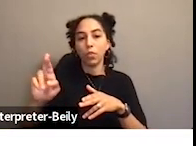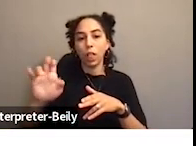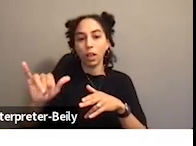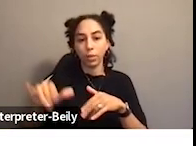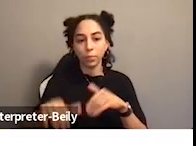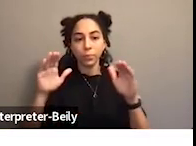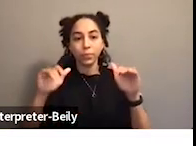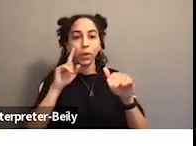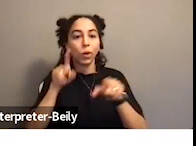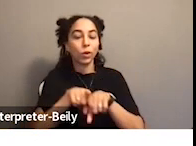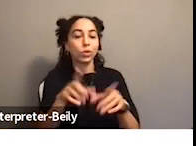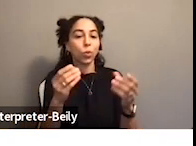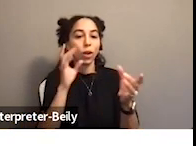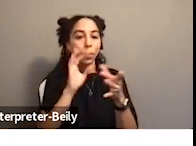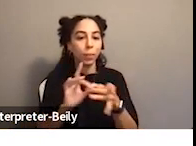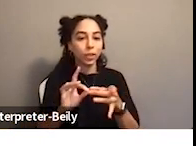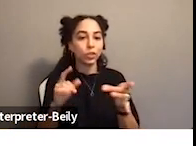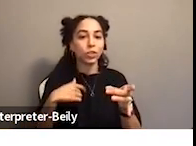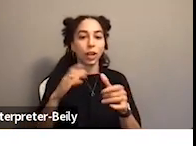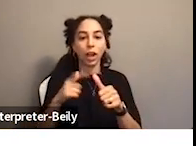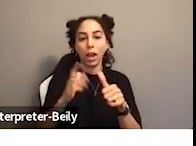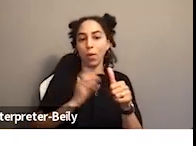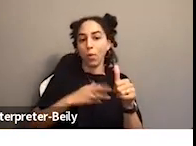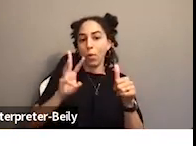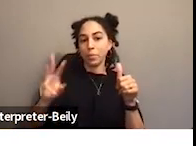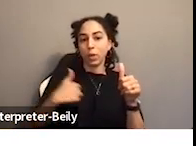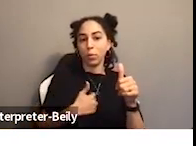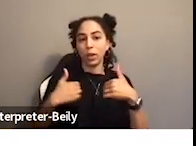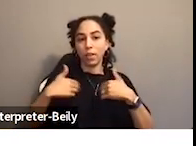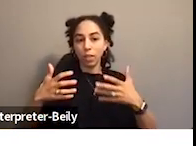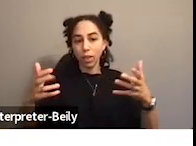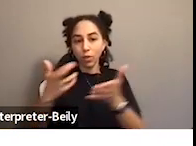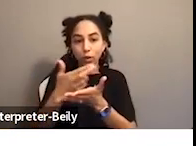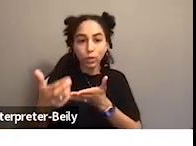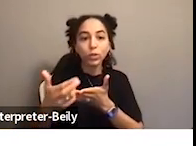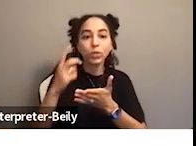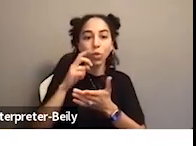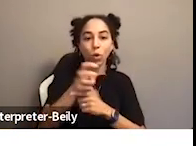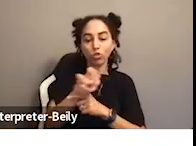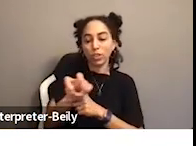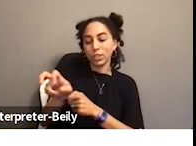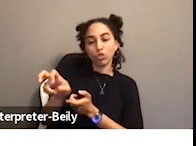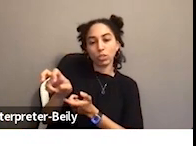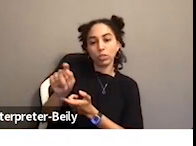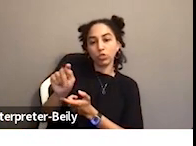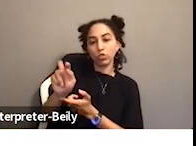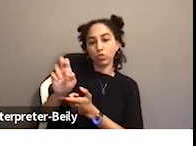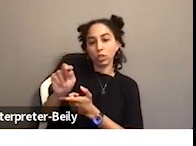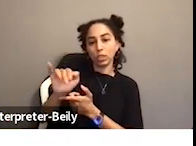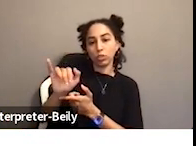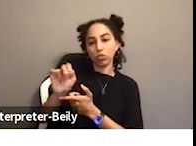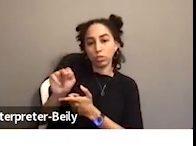Also wanted to mention that on our Employment First website, we also have a lot of resources around transition. And one of the main kind